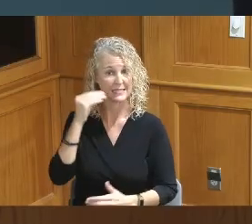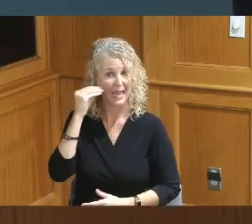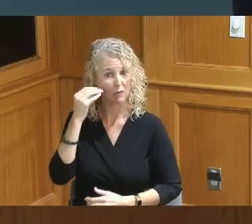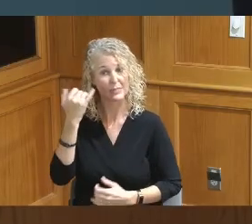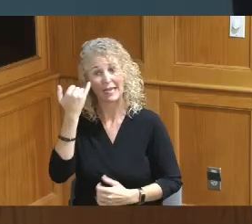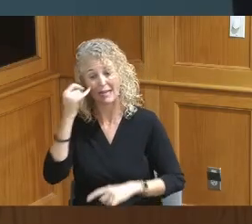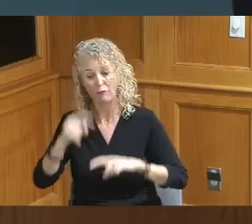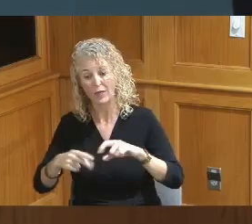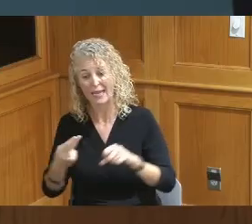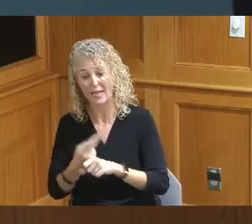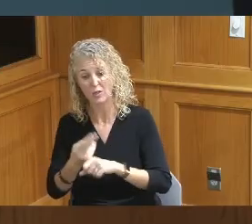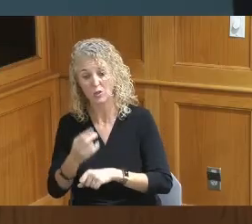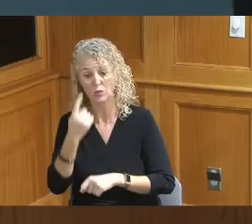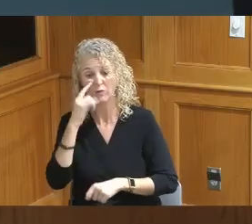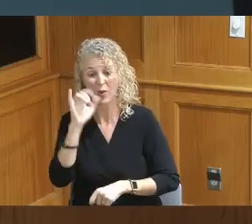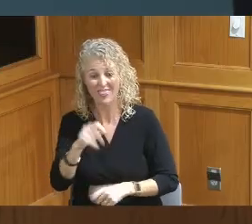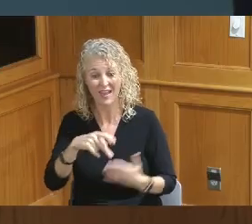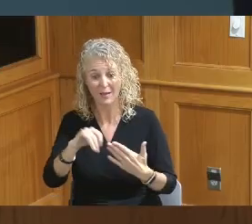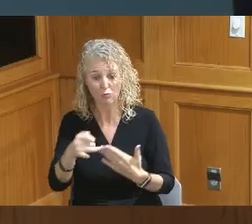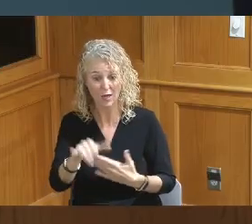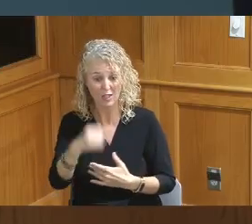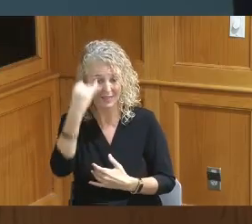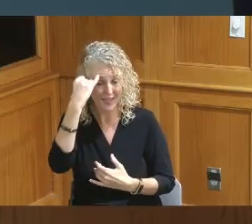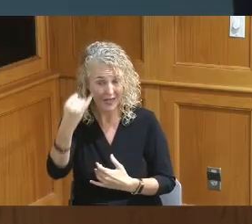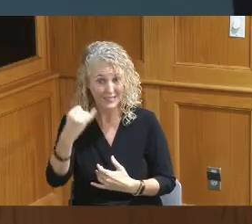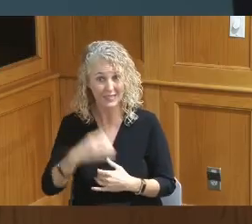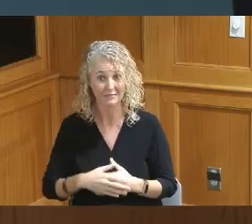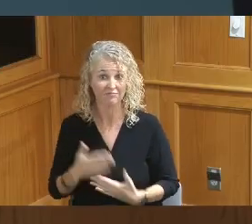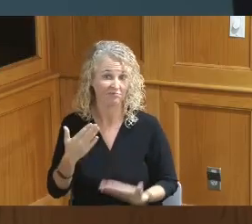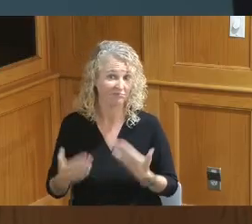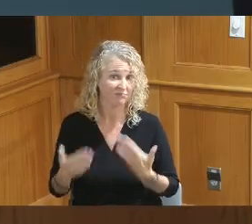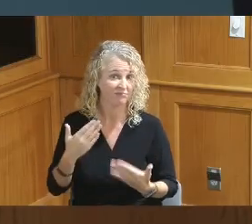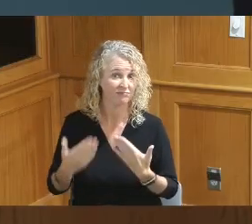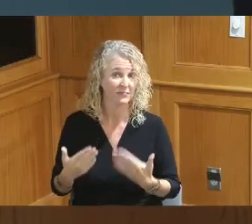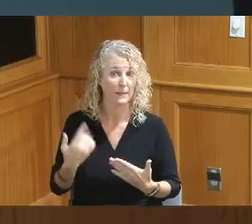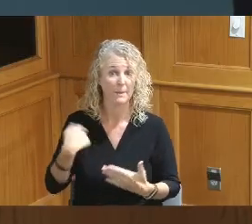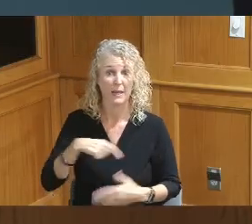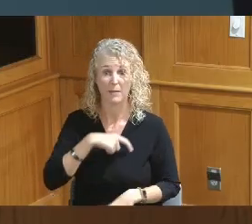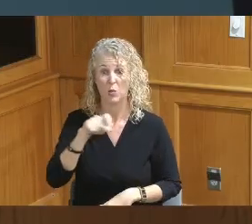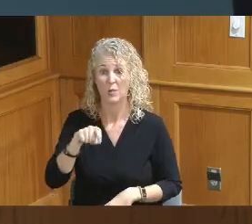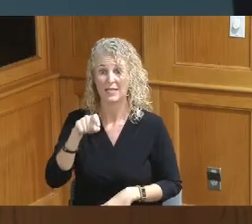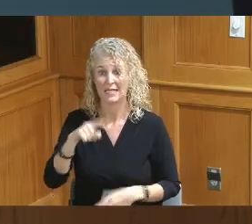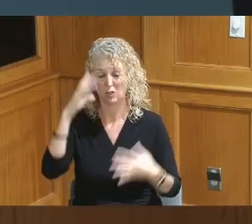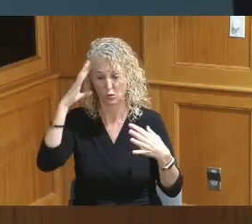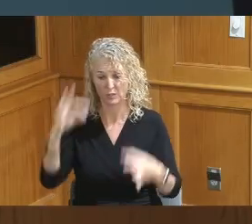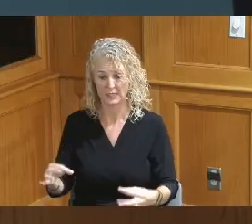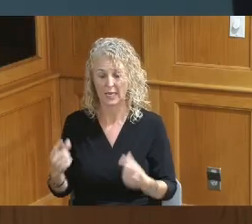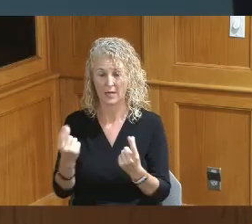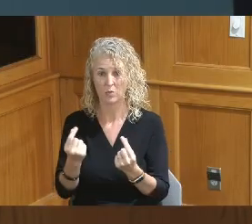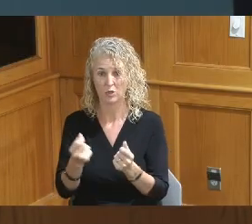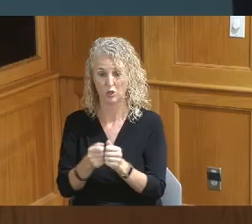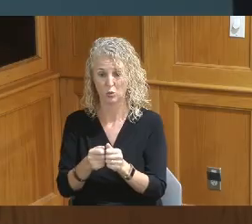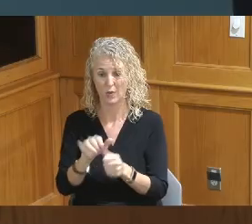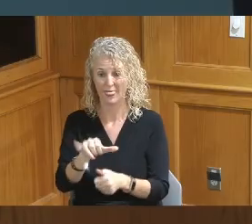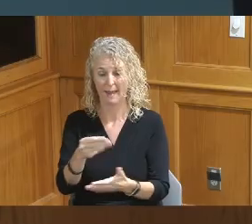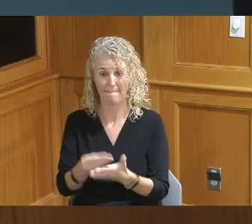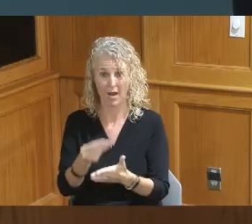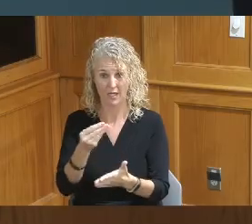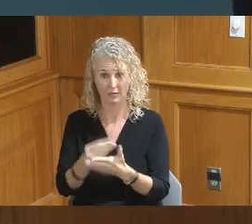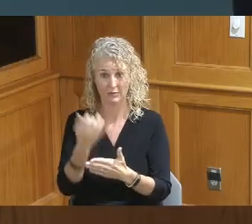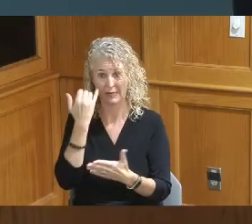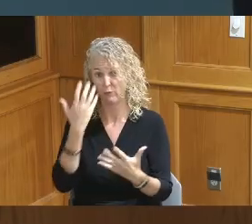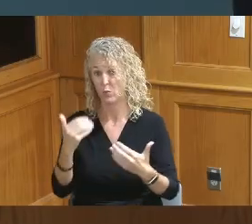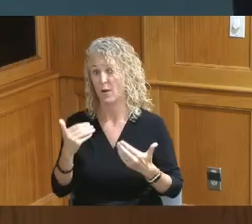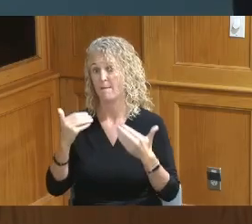used for that specific project or that idea, at some point we need to make a decision about that, right? If we want to